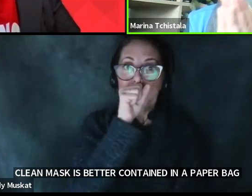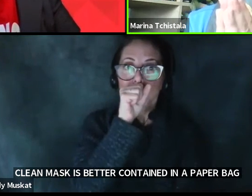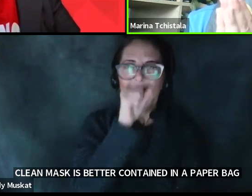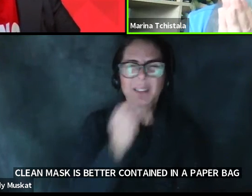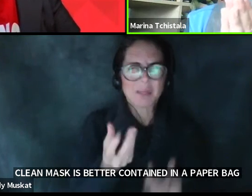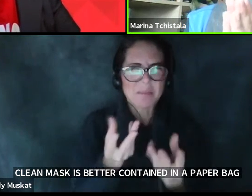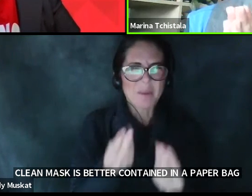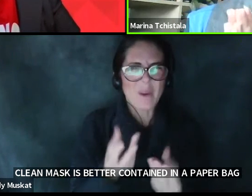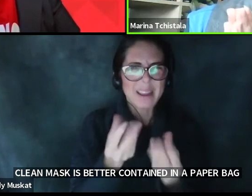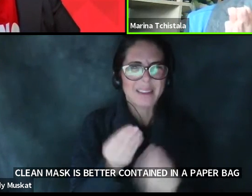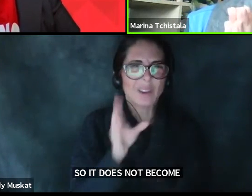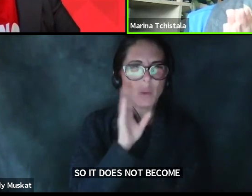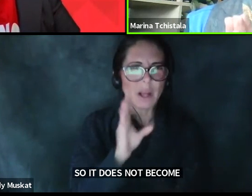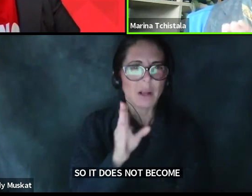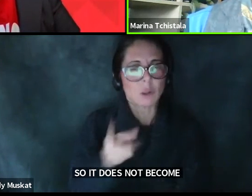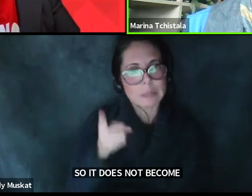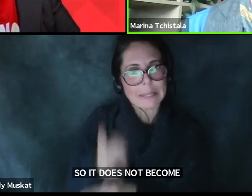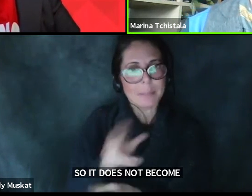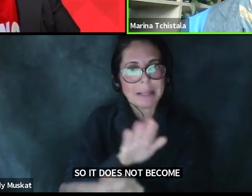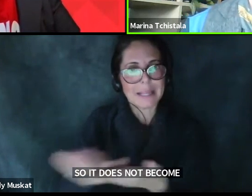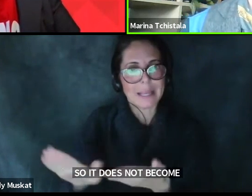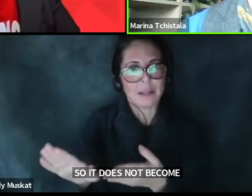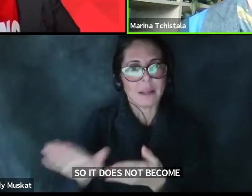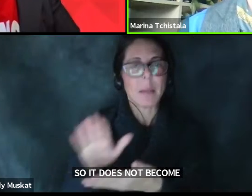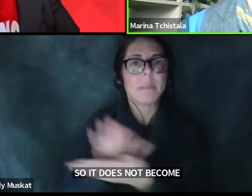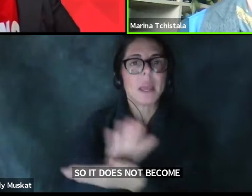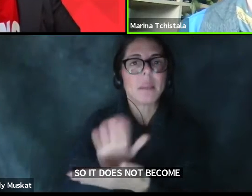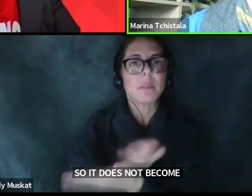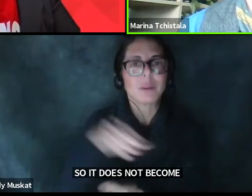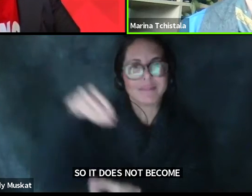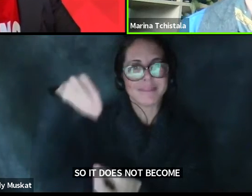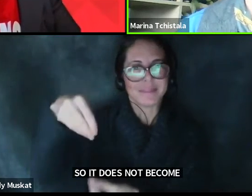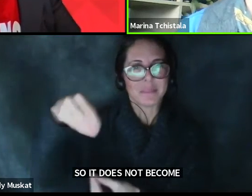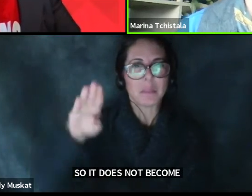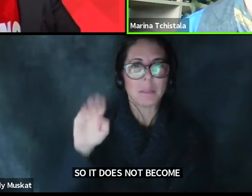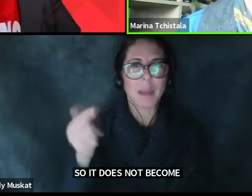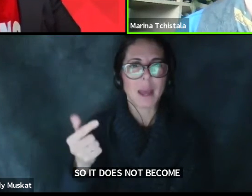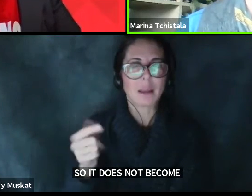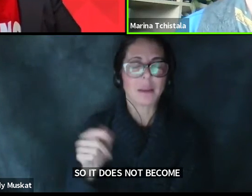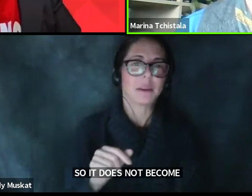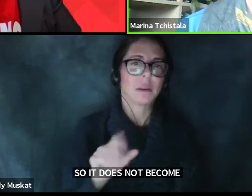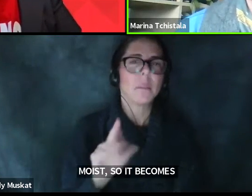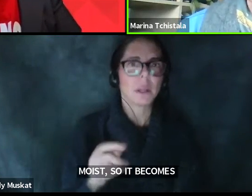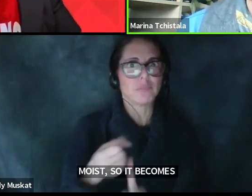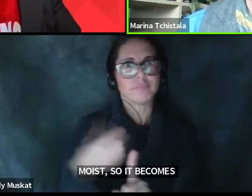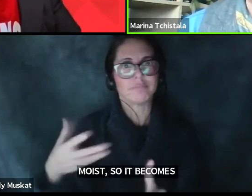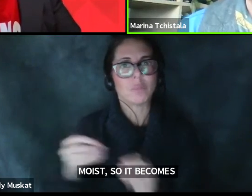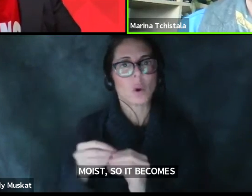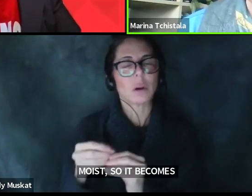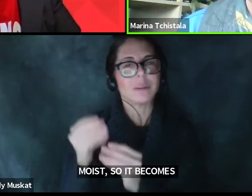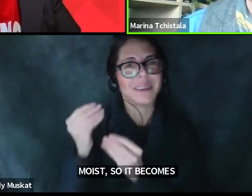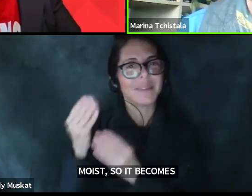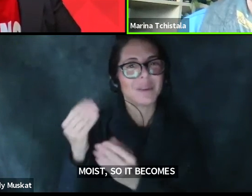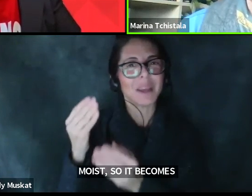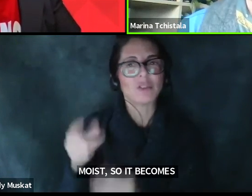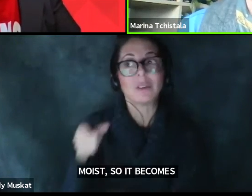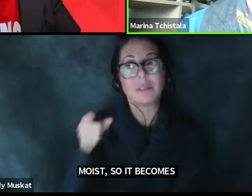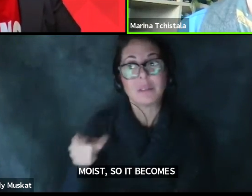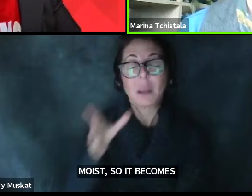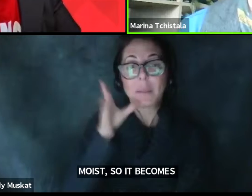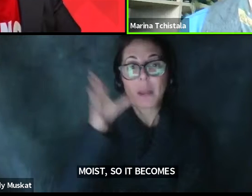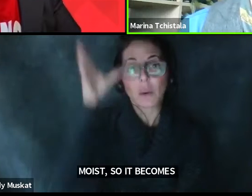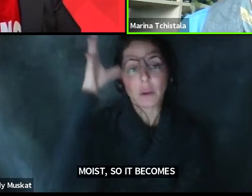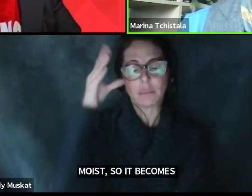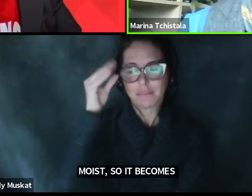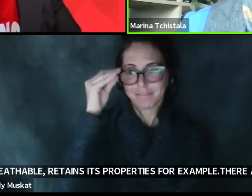its properties, for example. But there are much more details on not only on mask in these parents' resources on